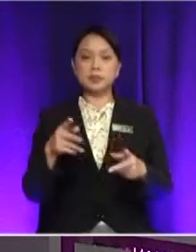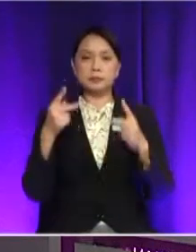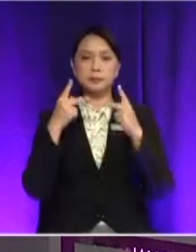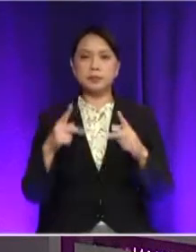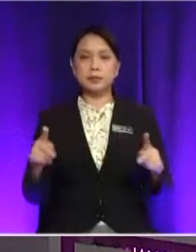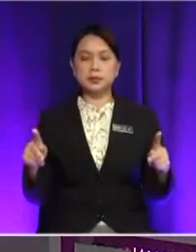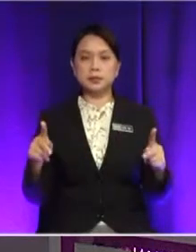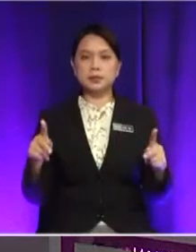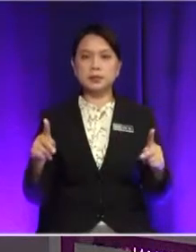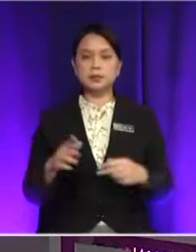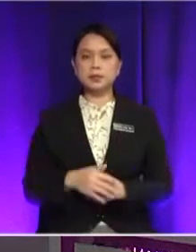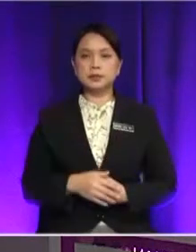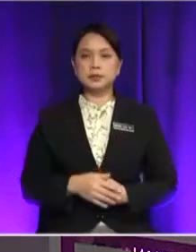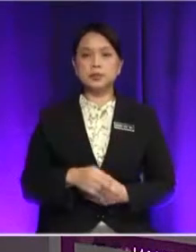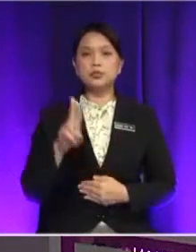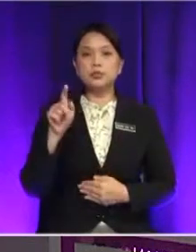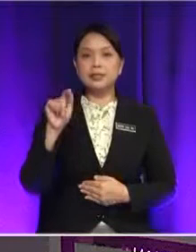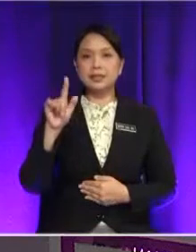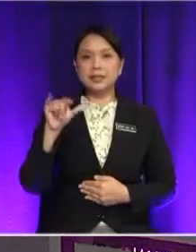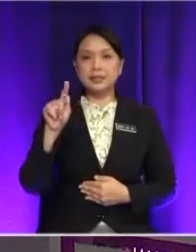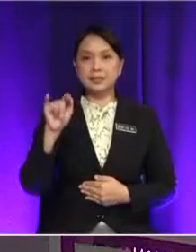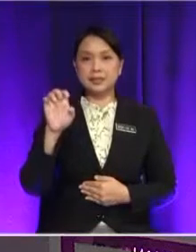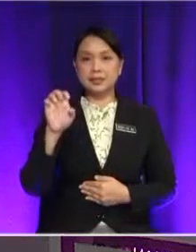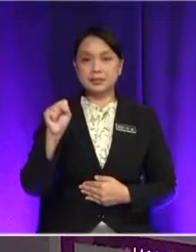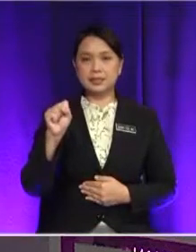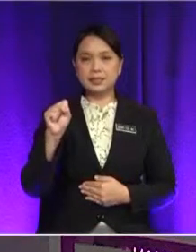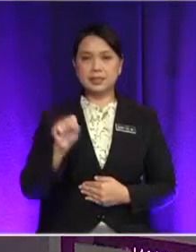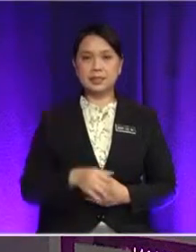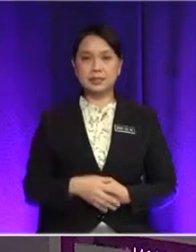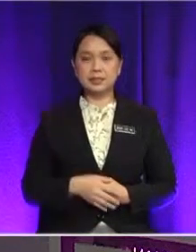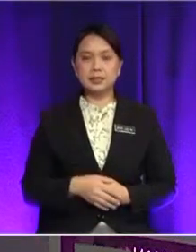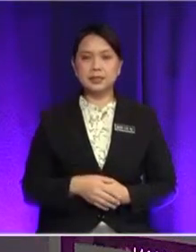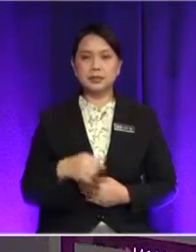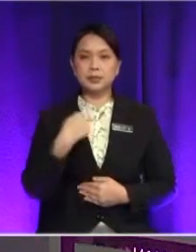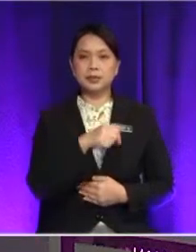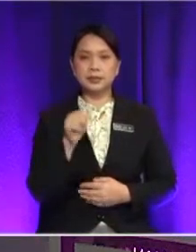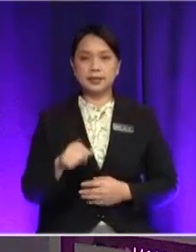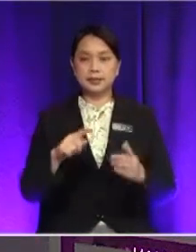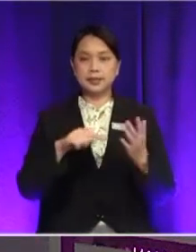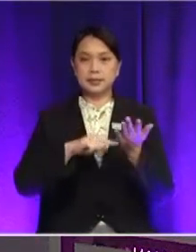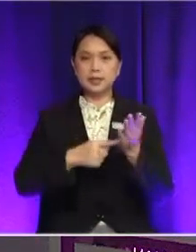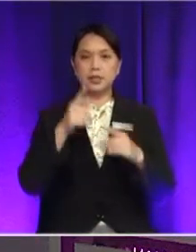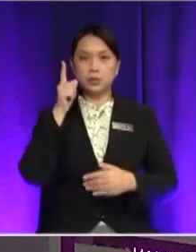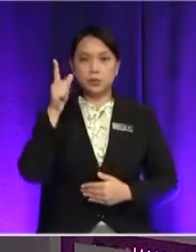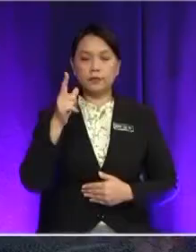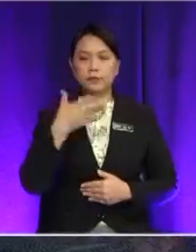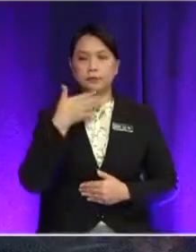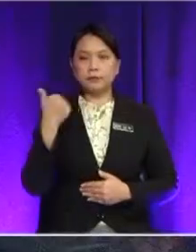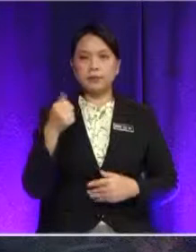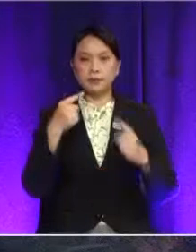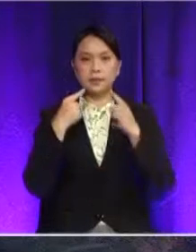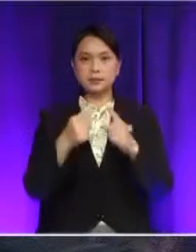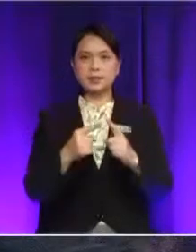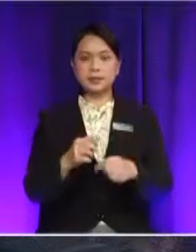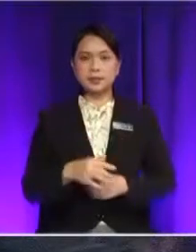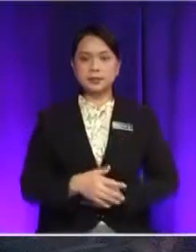Shafika, they have already found the keywords and we can start looking for the best answer. Ah, okay,